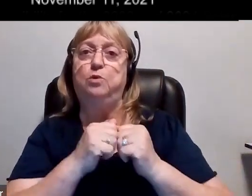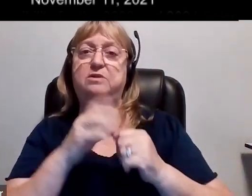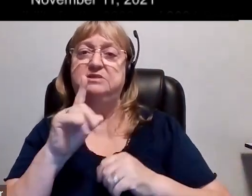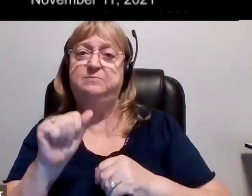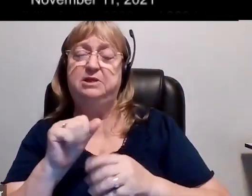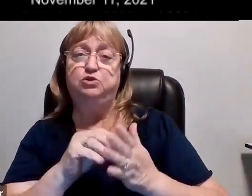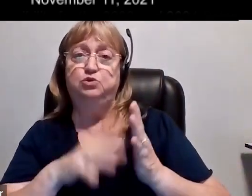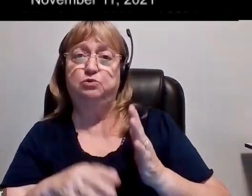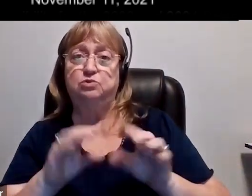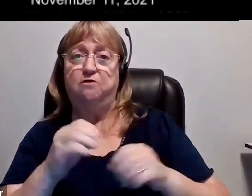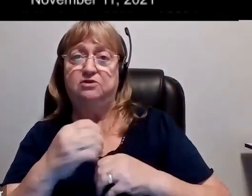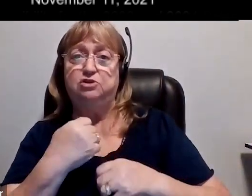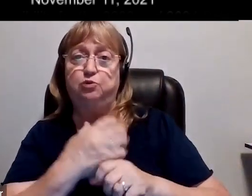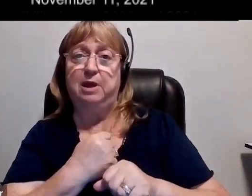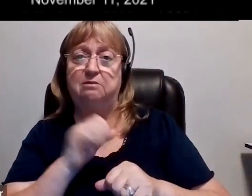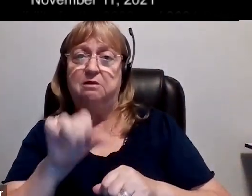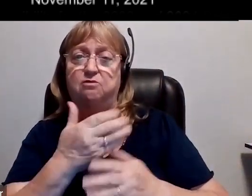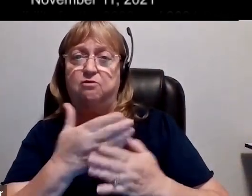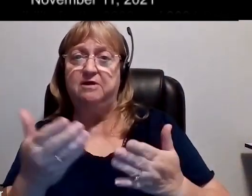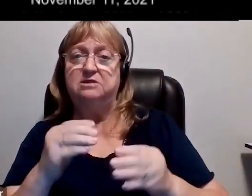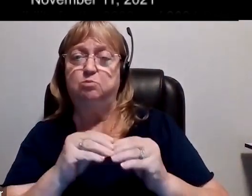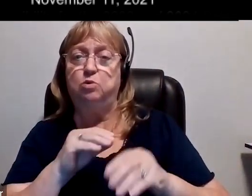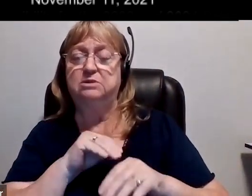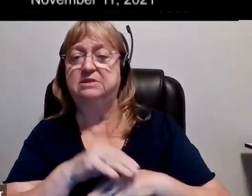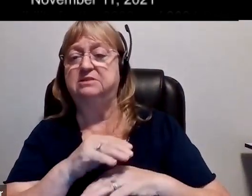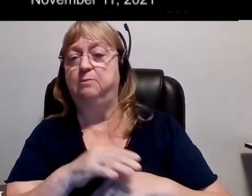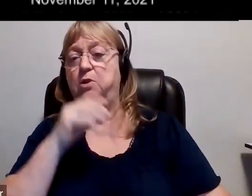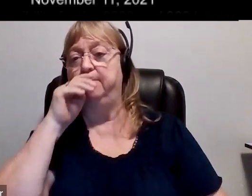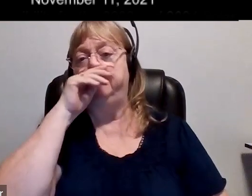to get the rest of the things made more accessible.